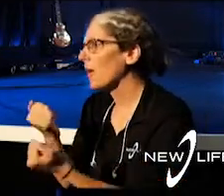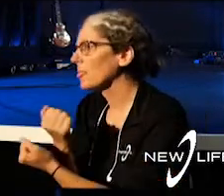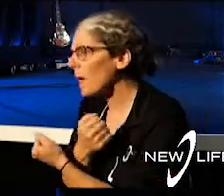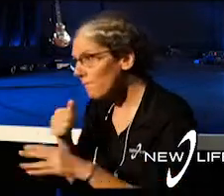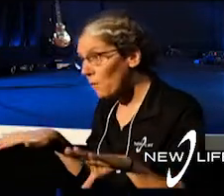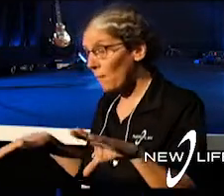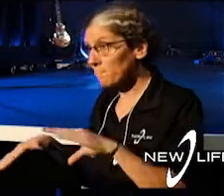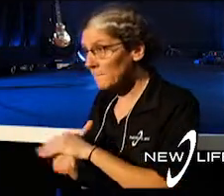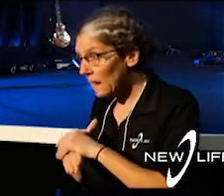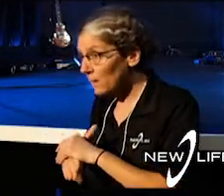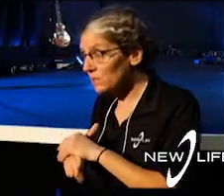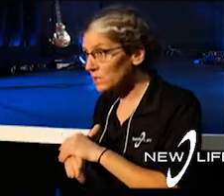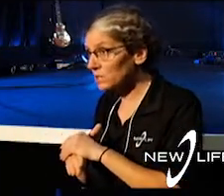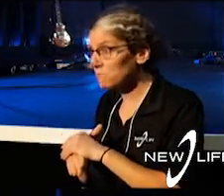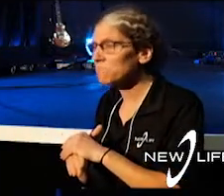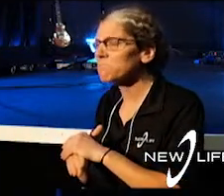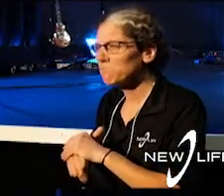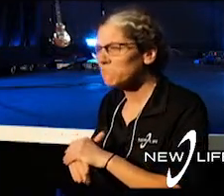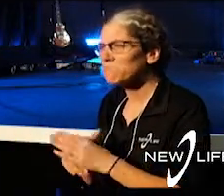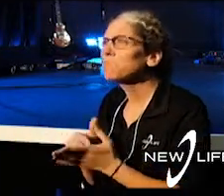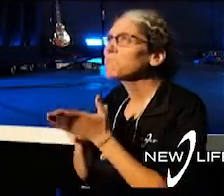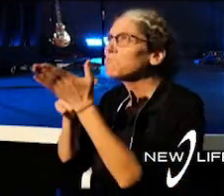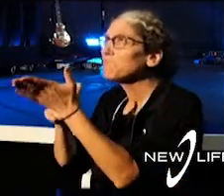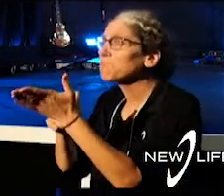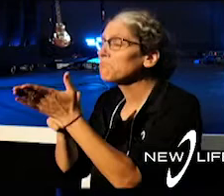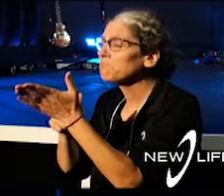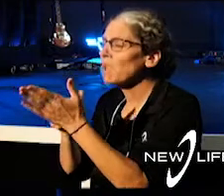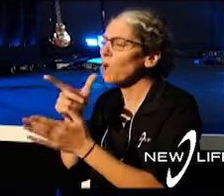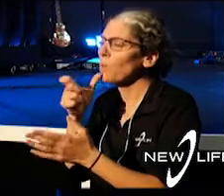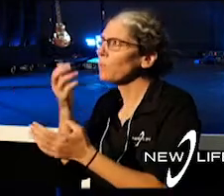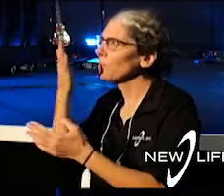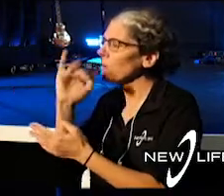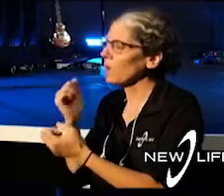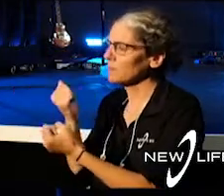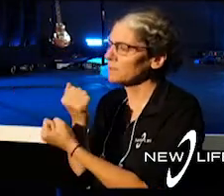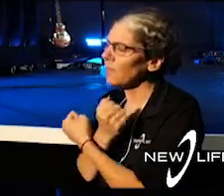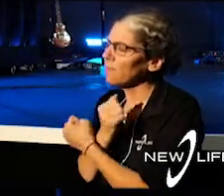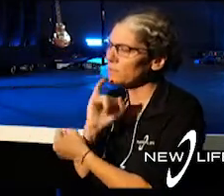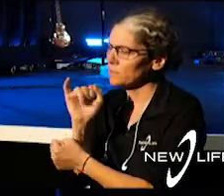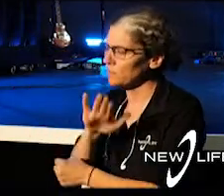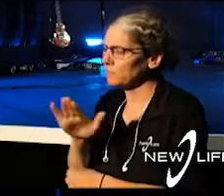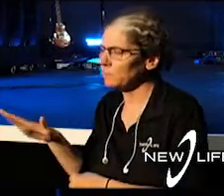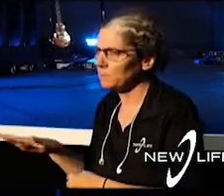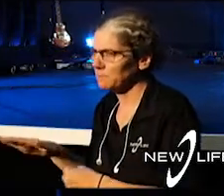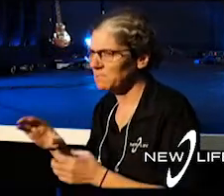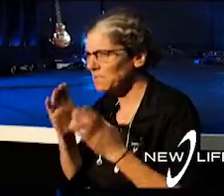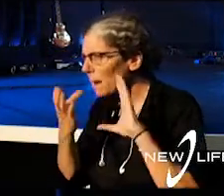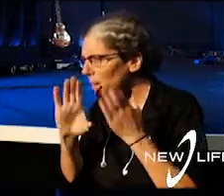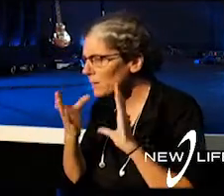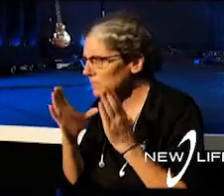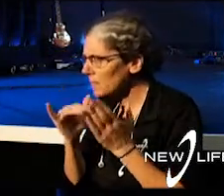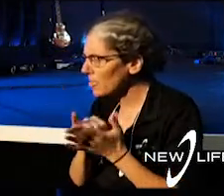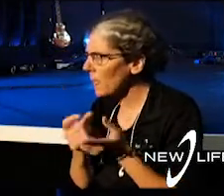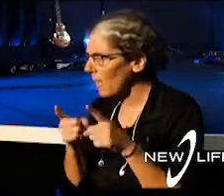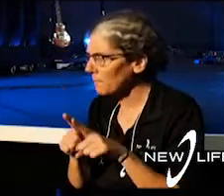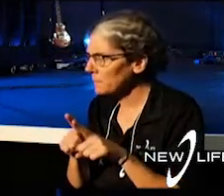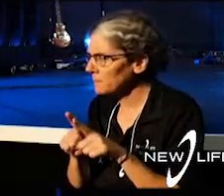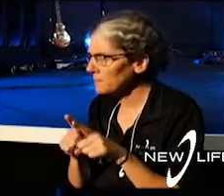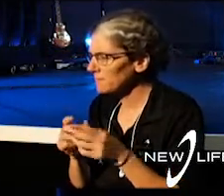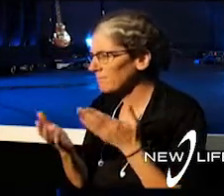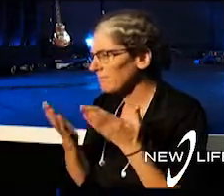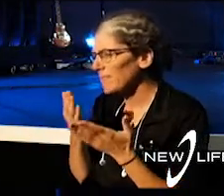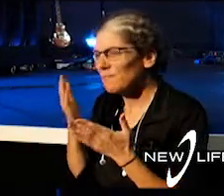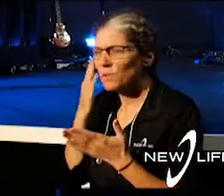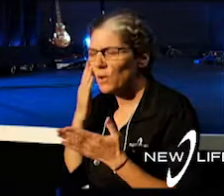covenant is exemplified by the love of God for his people. If you've ever known the pain of